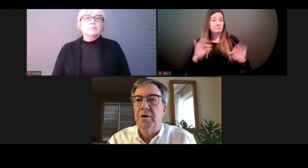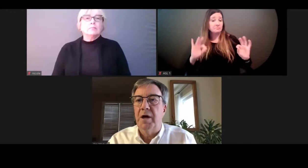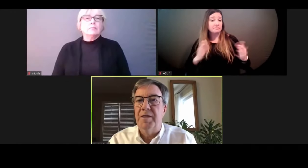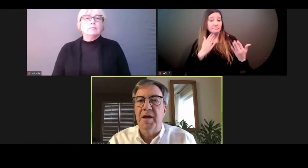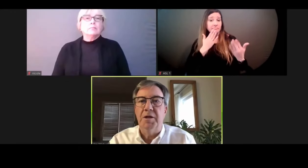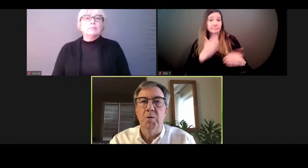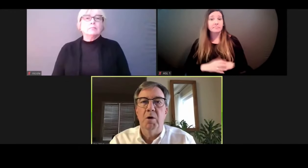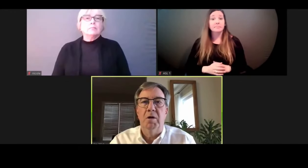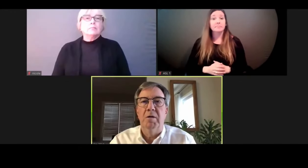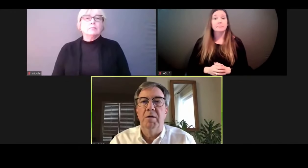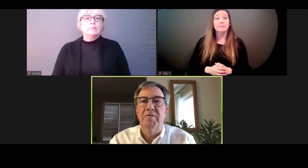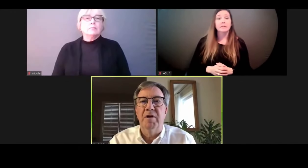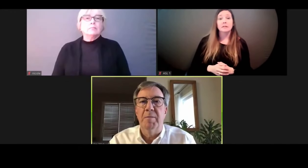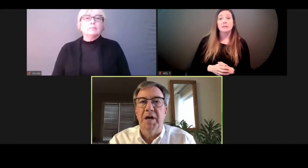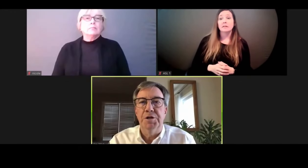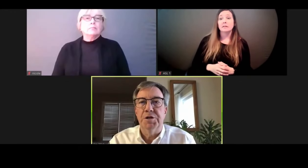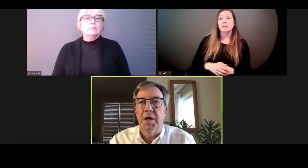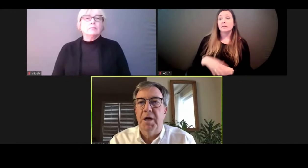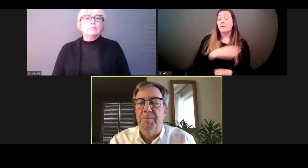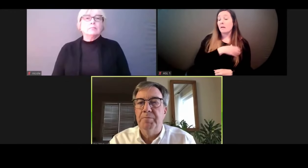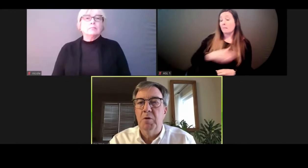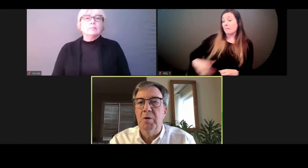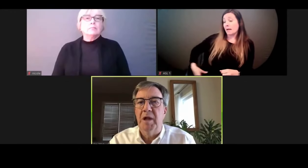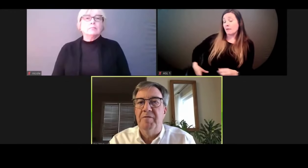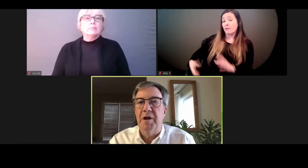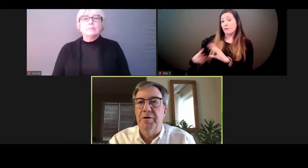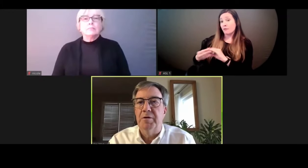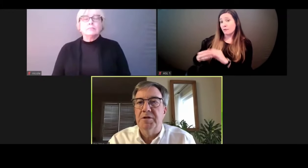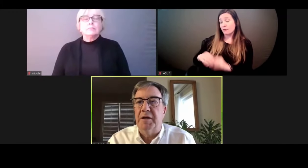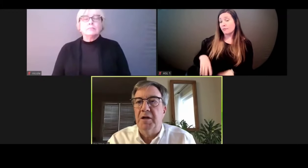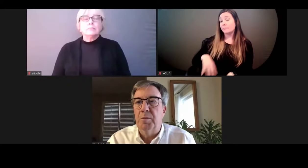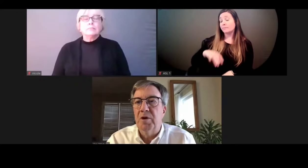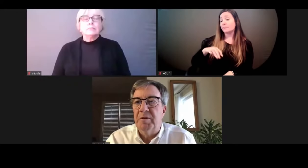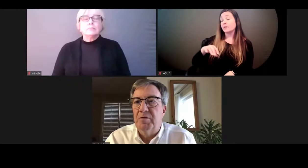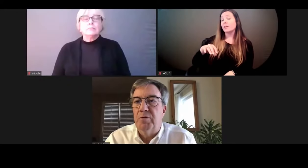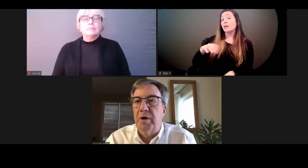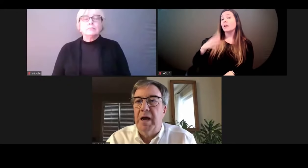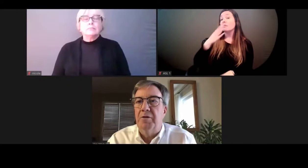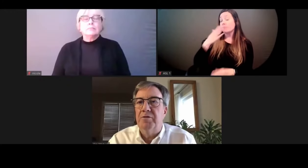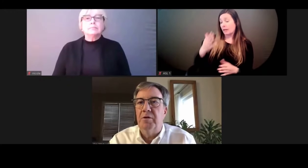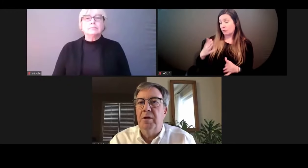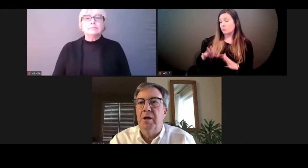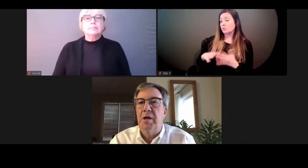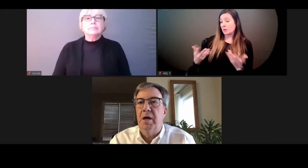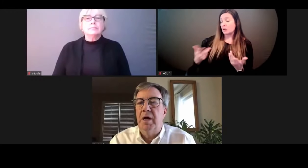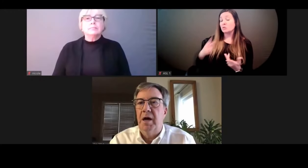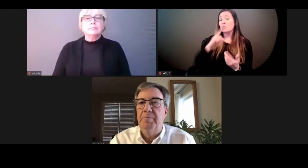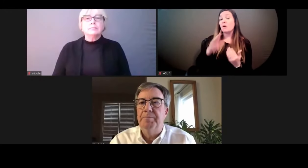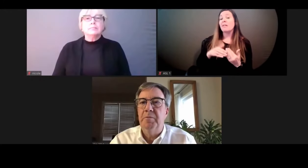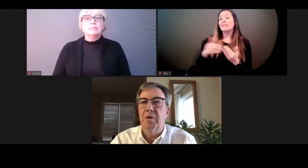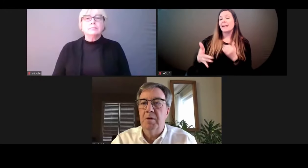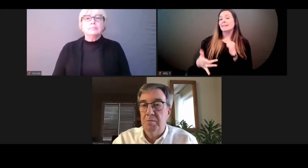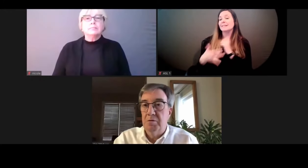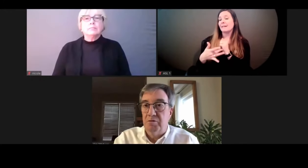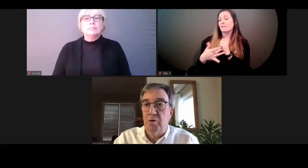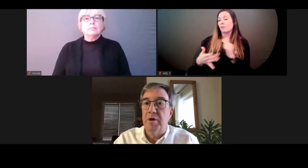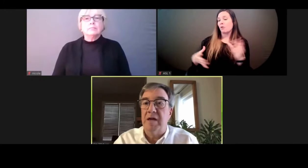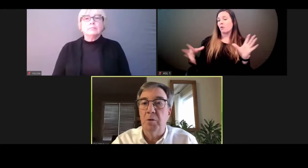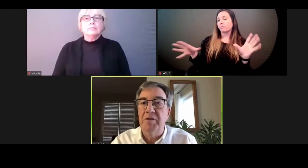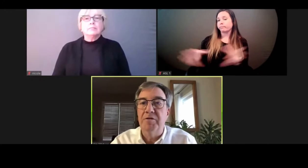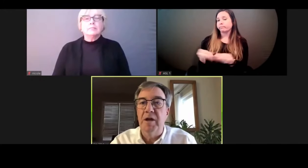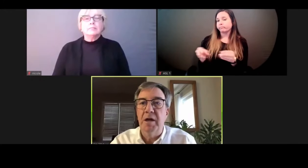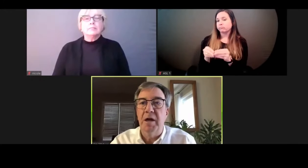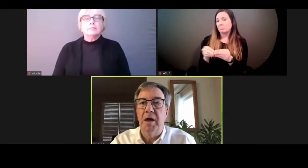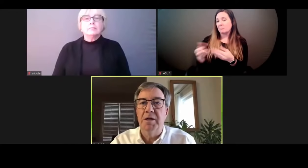Listen, thank you all very much. We will have another technical briefing before council before